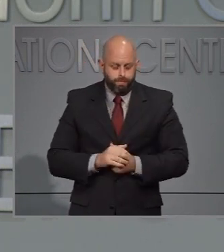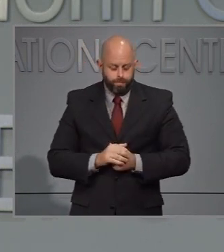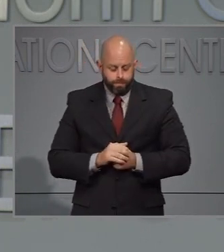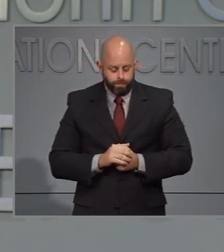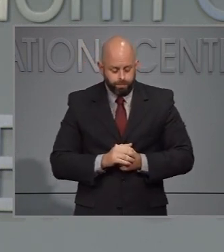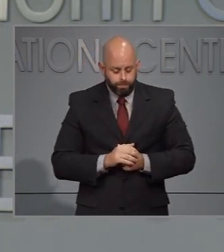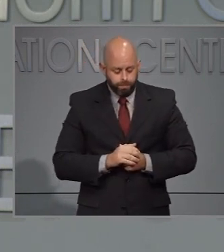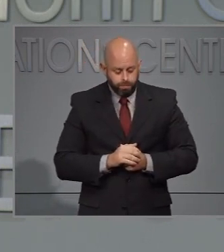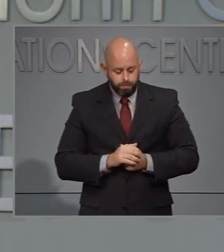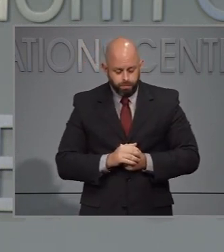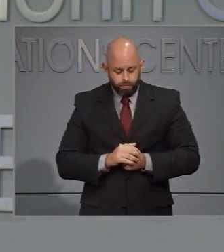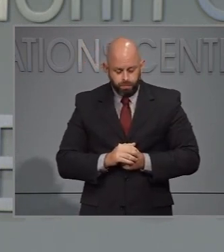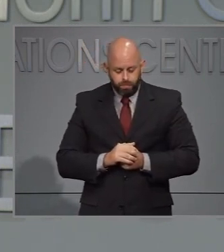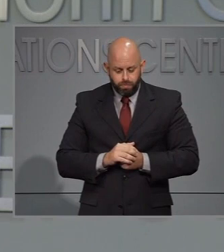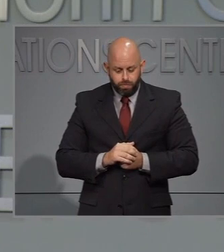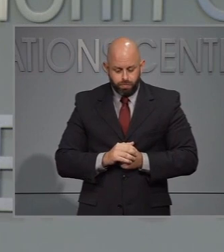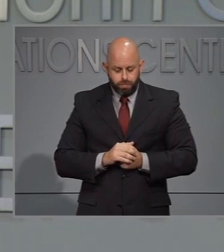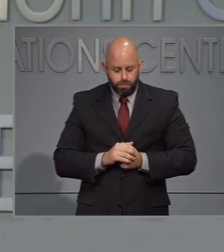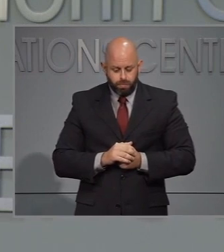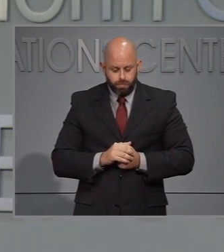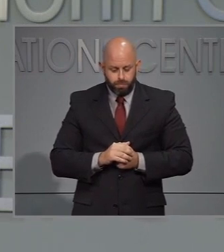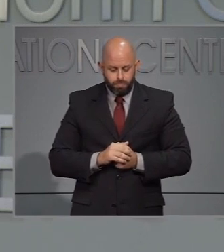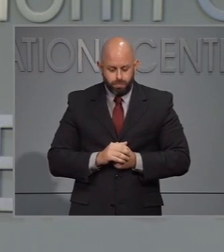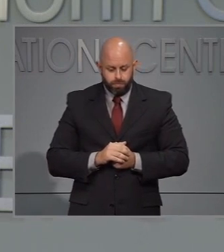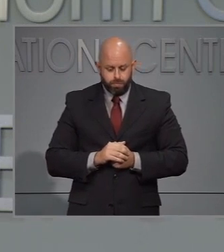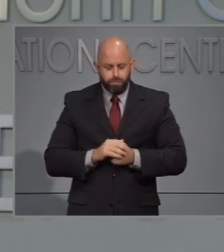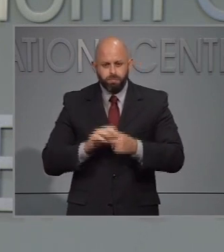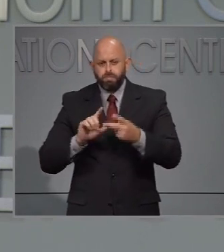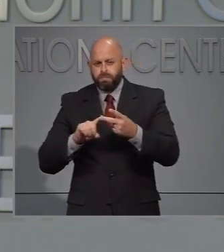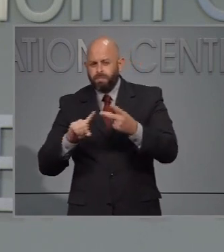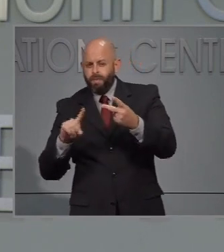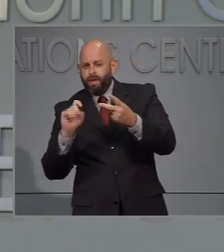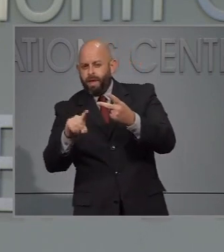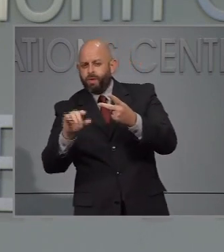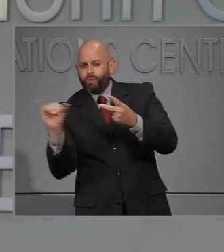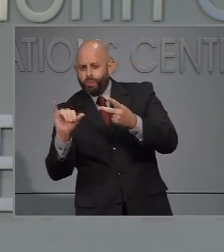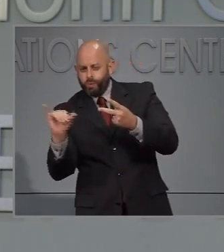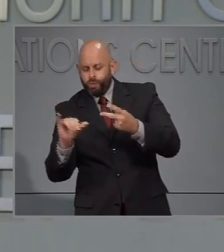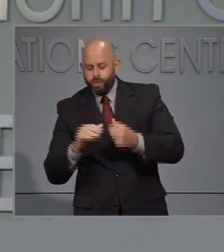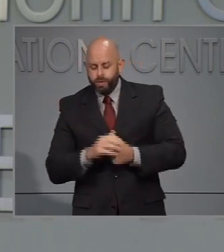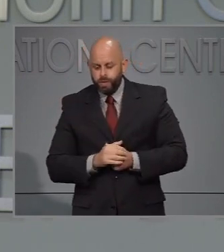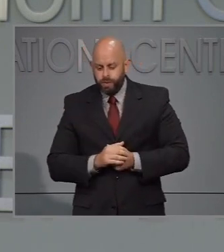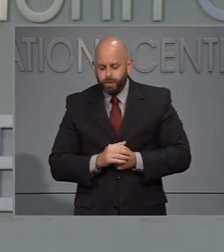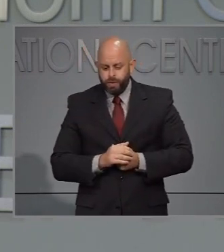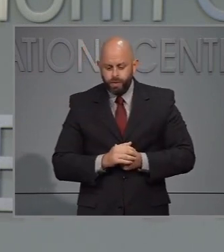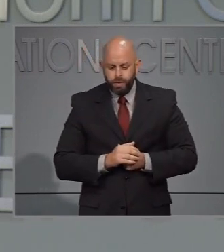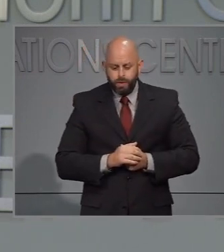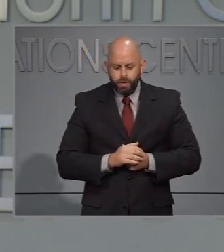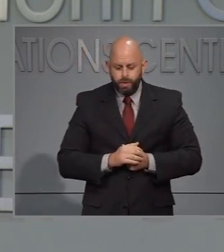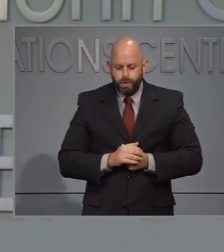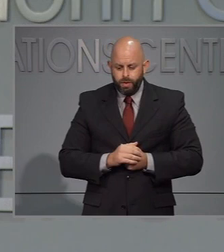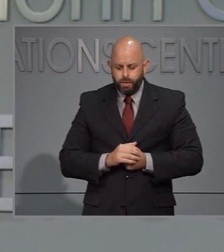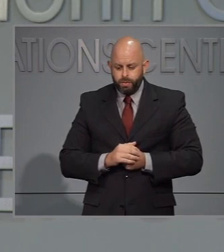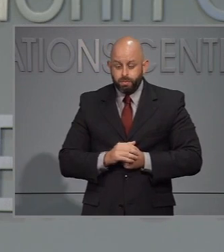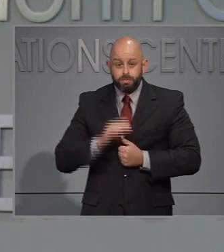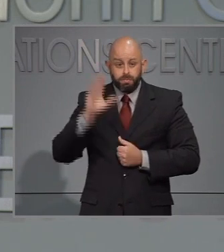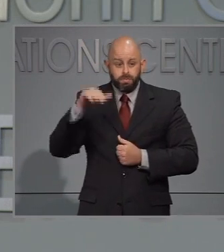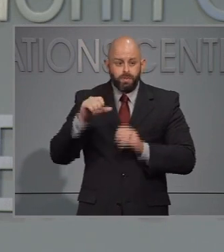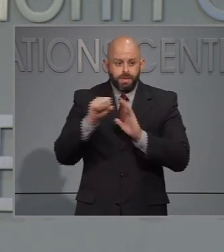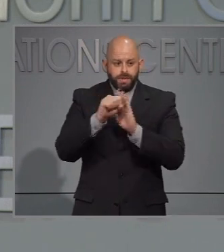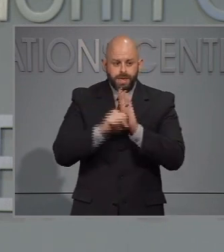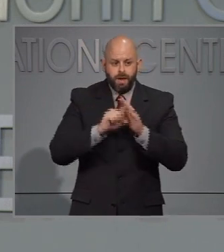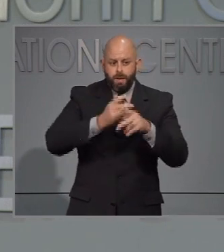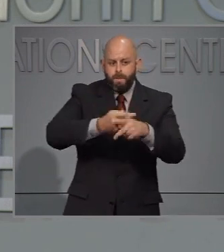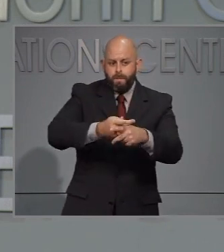Governor, I was also going to ask, given that the state borrowed so much money, was it $2.8 million or something in that,